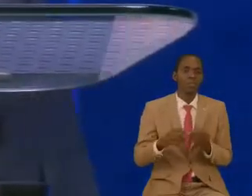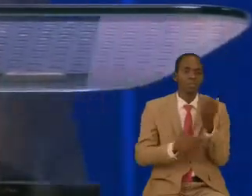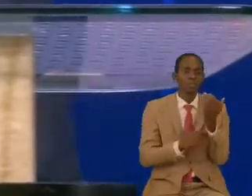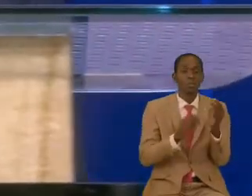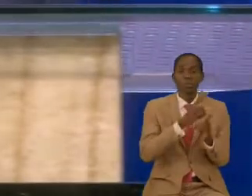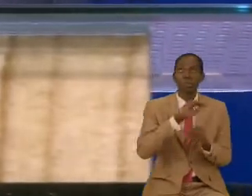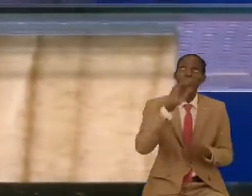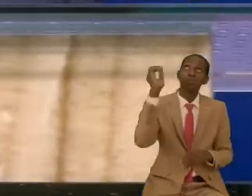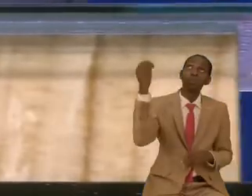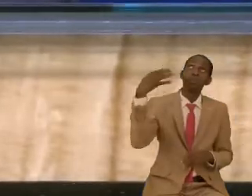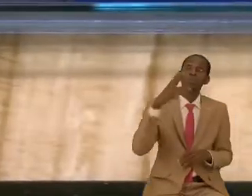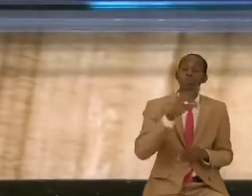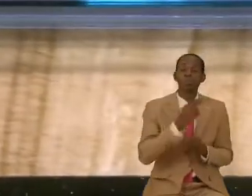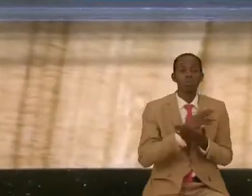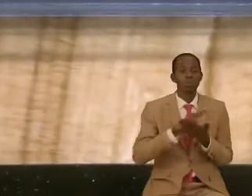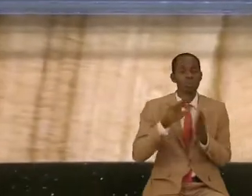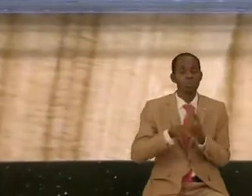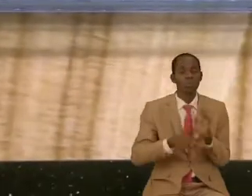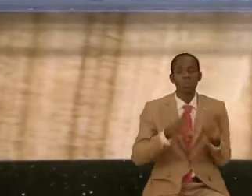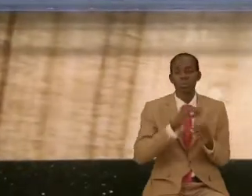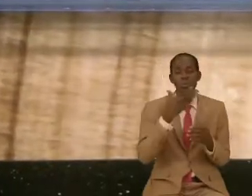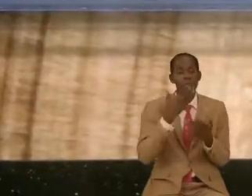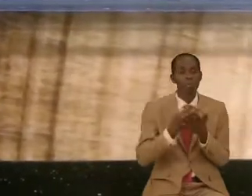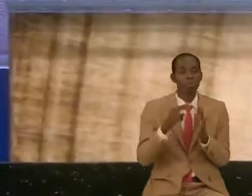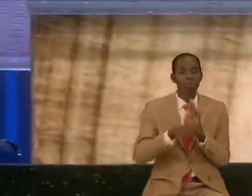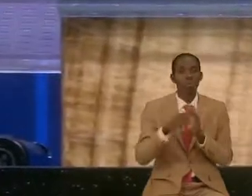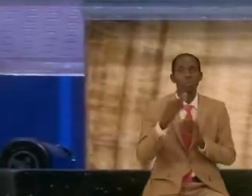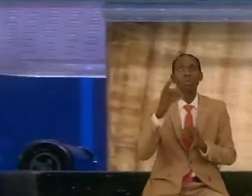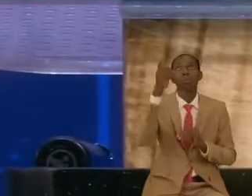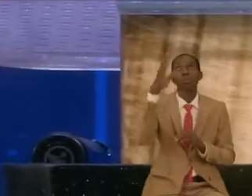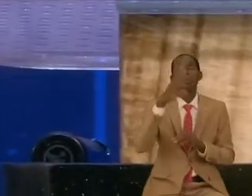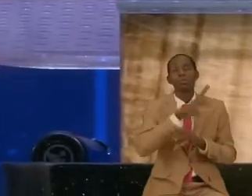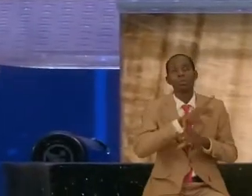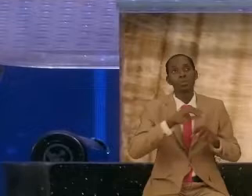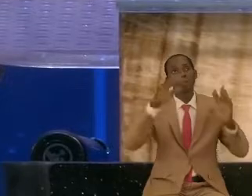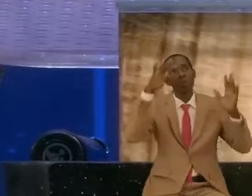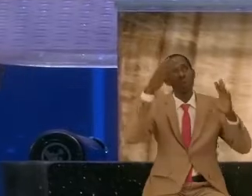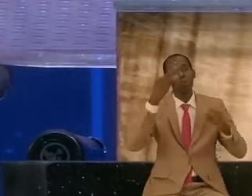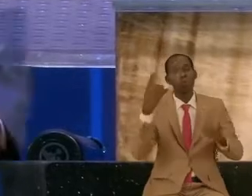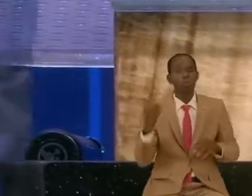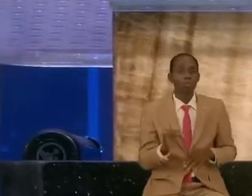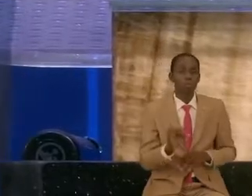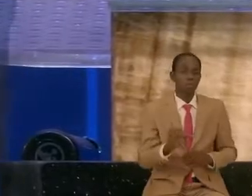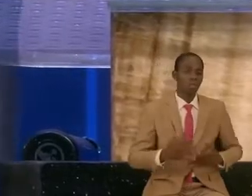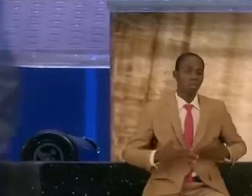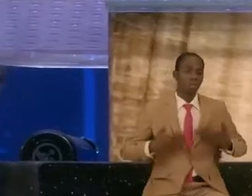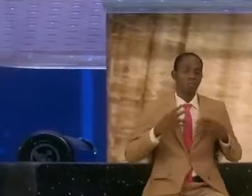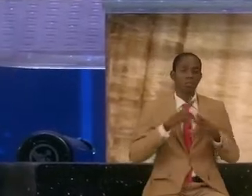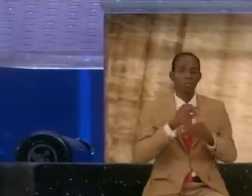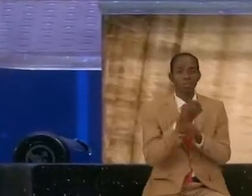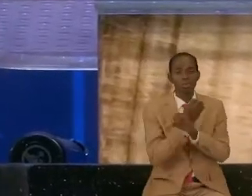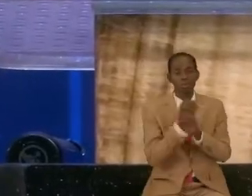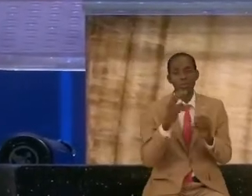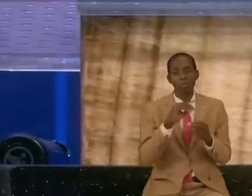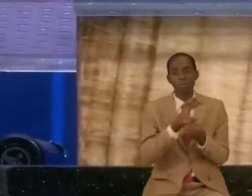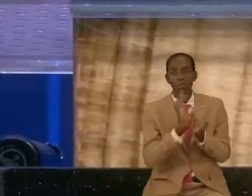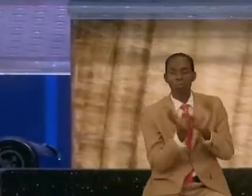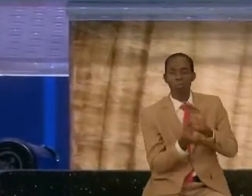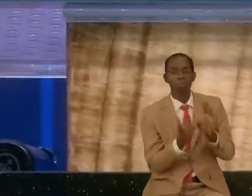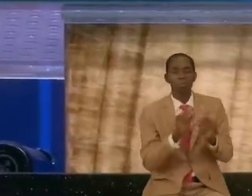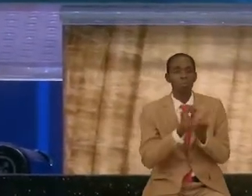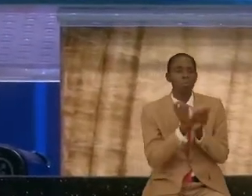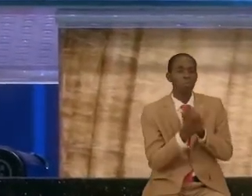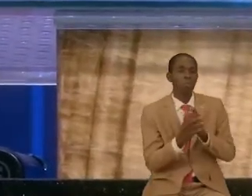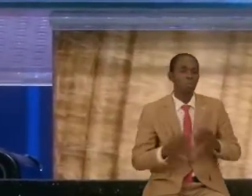godliness, no goodness of God, no hope of eternal life, no salvation, no conversion, no change of